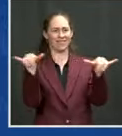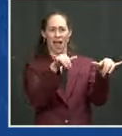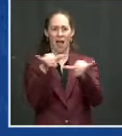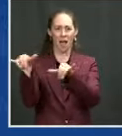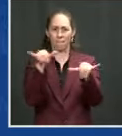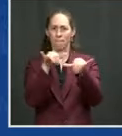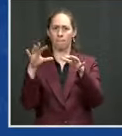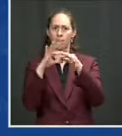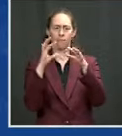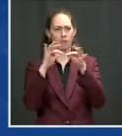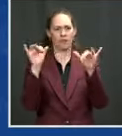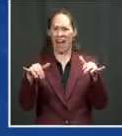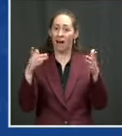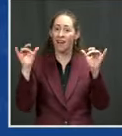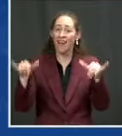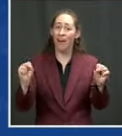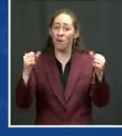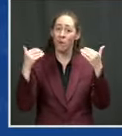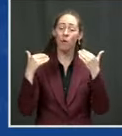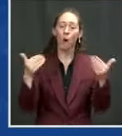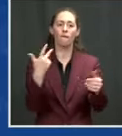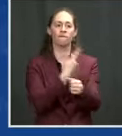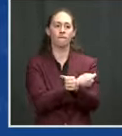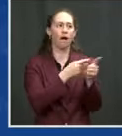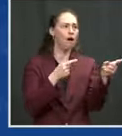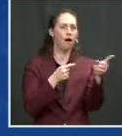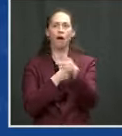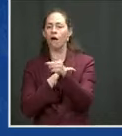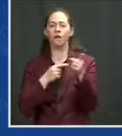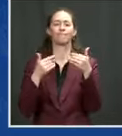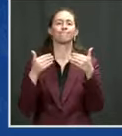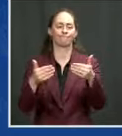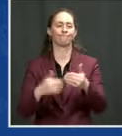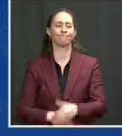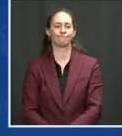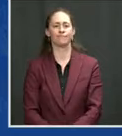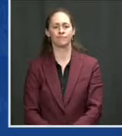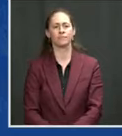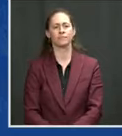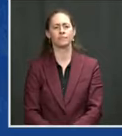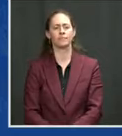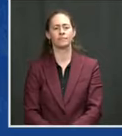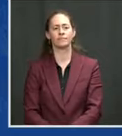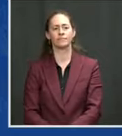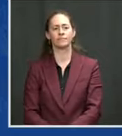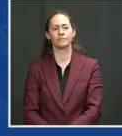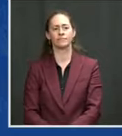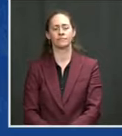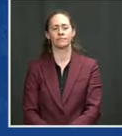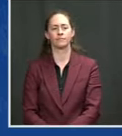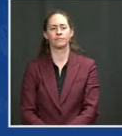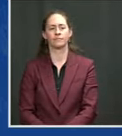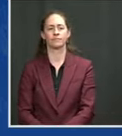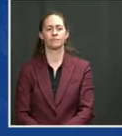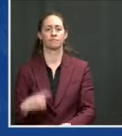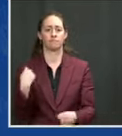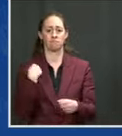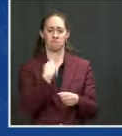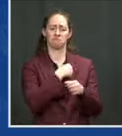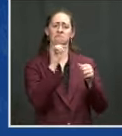And we, of course, track our data as well. And we've managed to successfully vaccinate, so far, our Hispanic